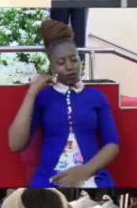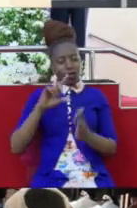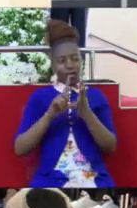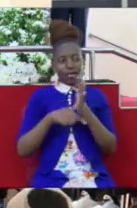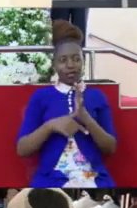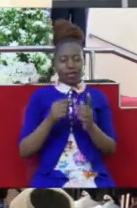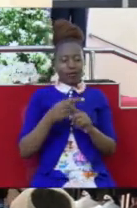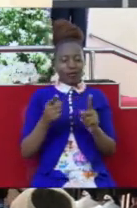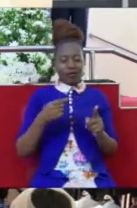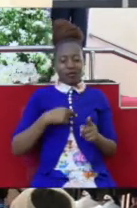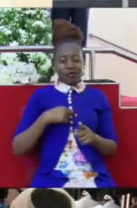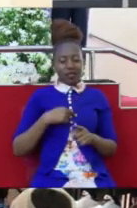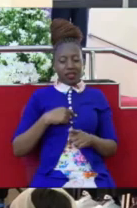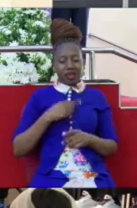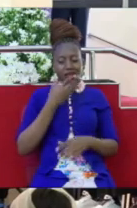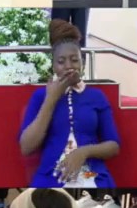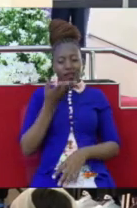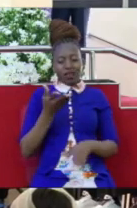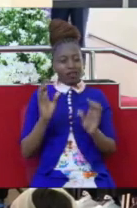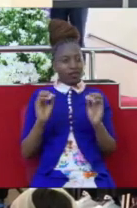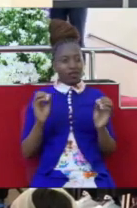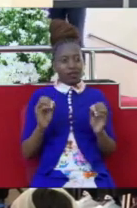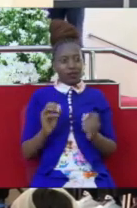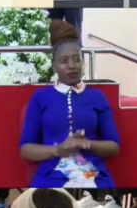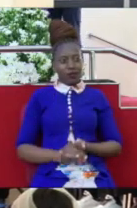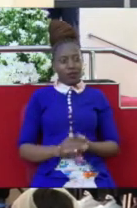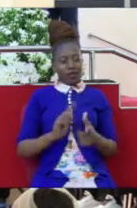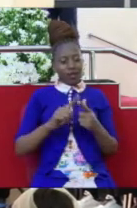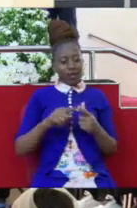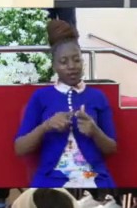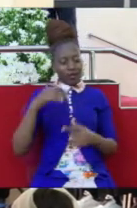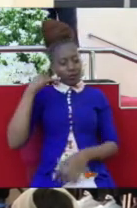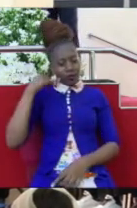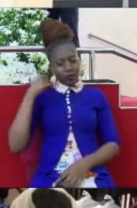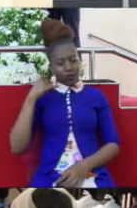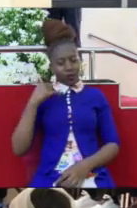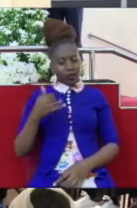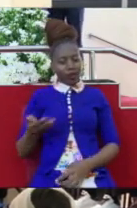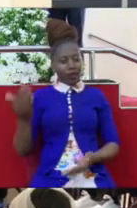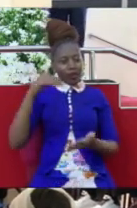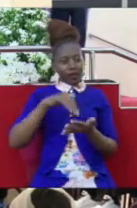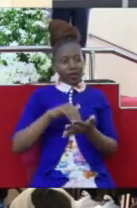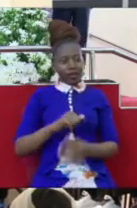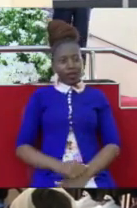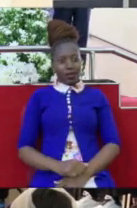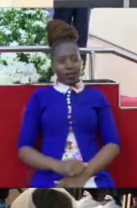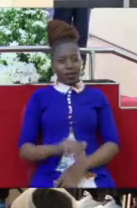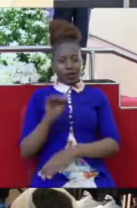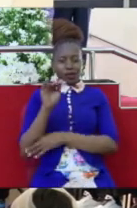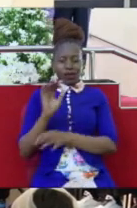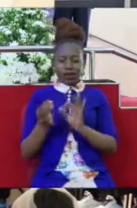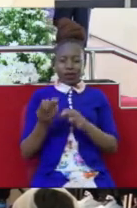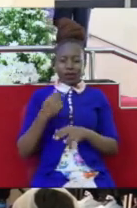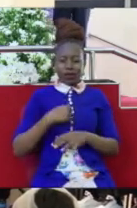kupokea. Because I didn't feel good. Msikuwa nasikia vizuri. Then she calls Rhonda again. Na akapigia Rhonda tena. Checks on me again. Akanijulia hali